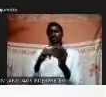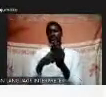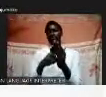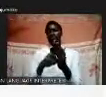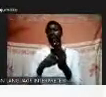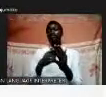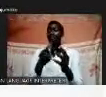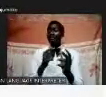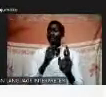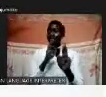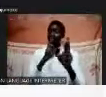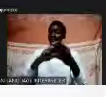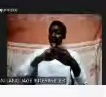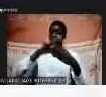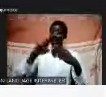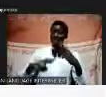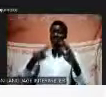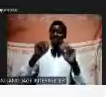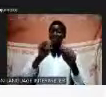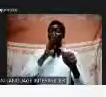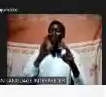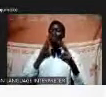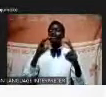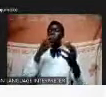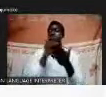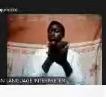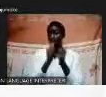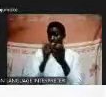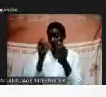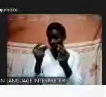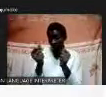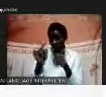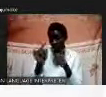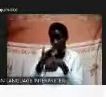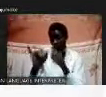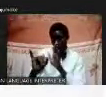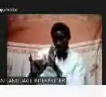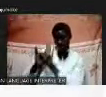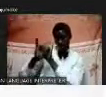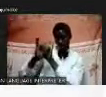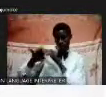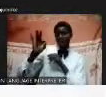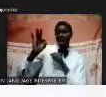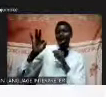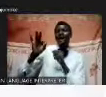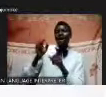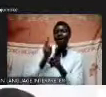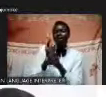good with early identification, proper monitoring, and management.